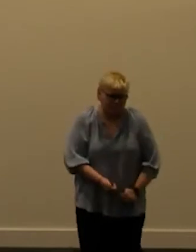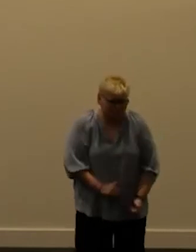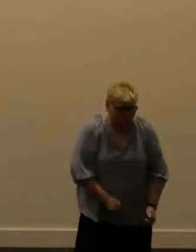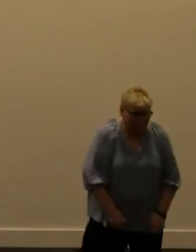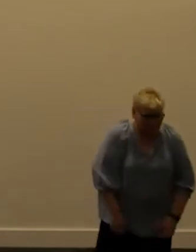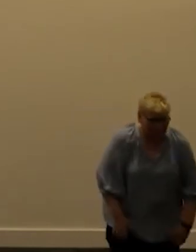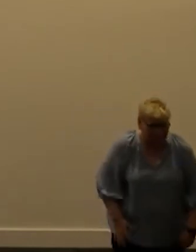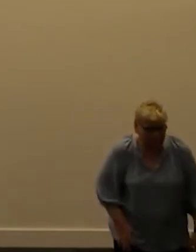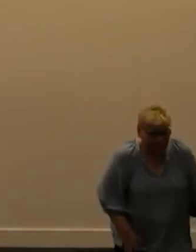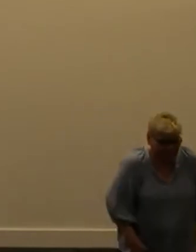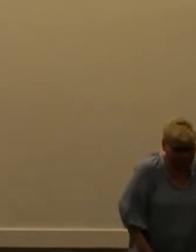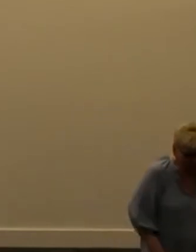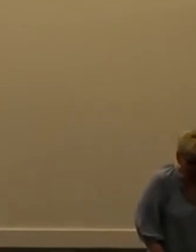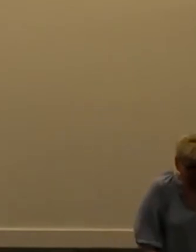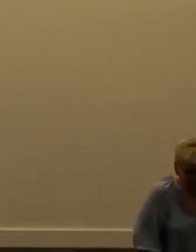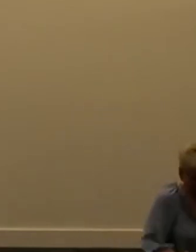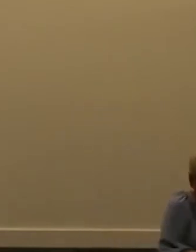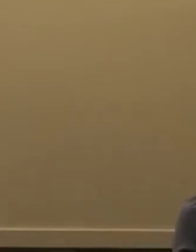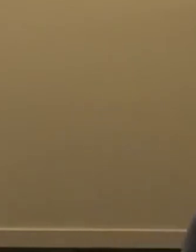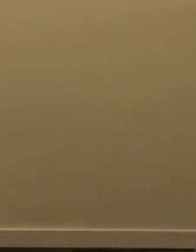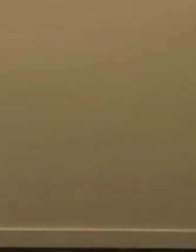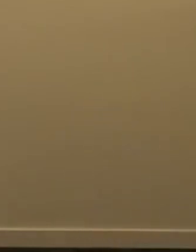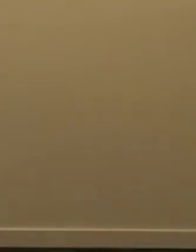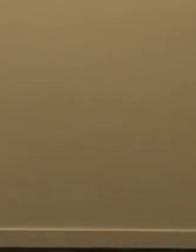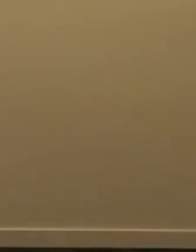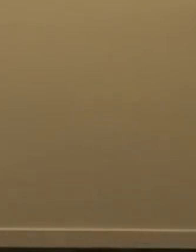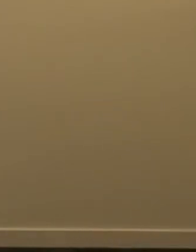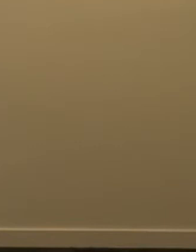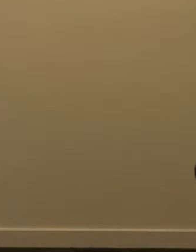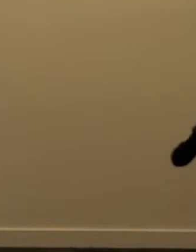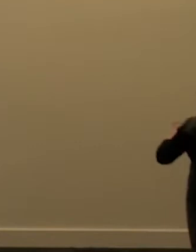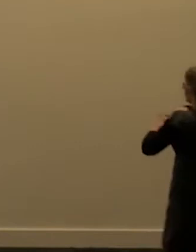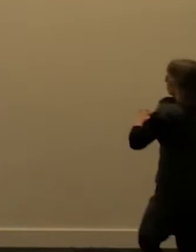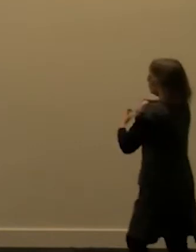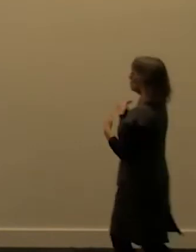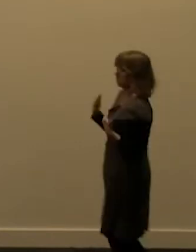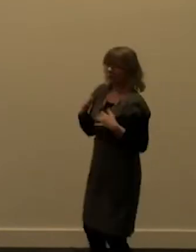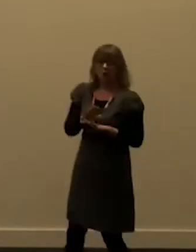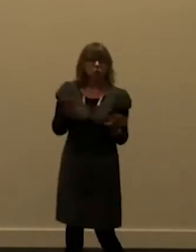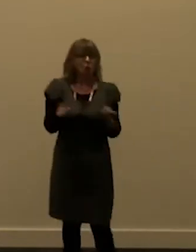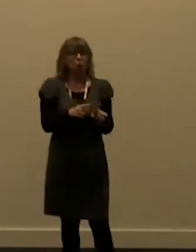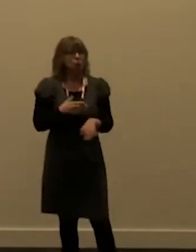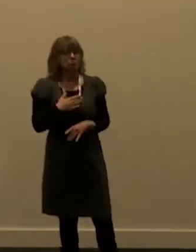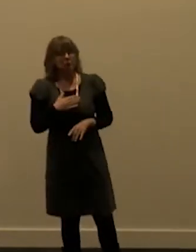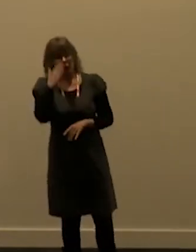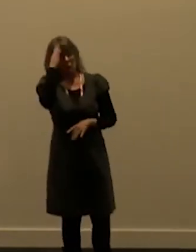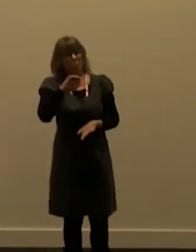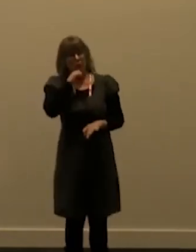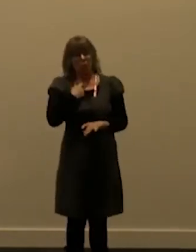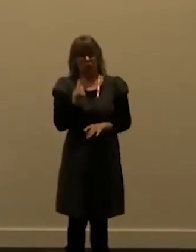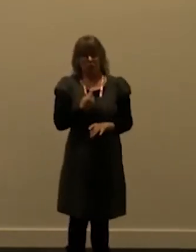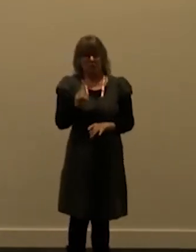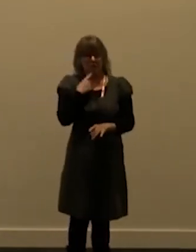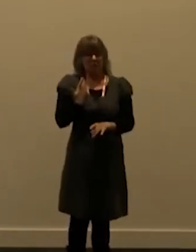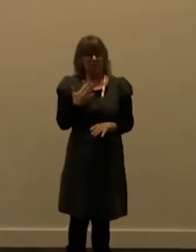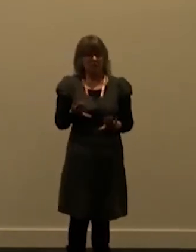would you recommend setting up users? So it's a good question, and no, I don't think I would. I think for me, I would